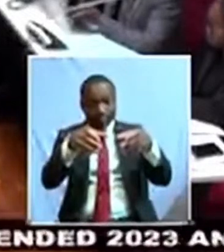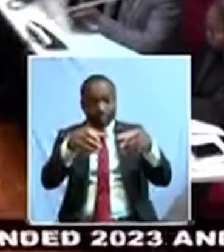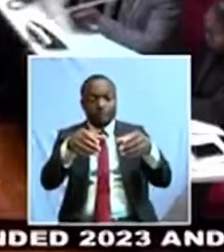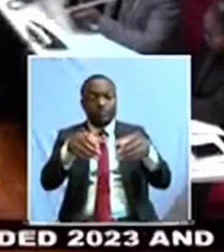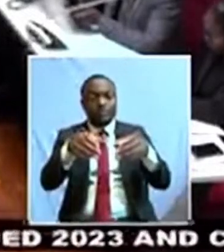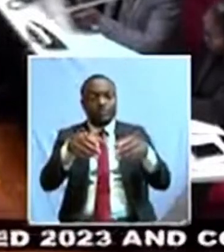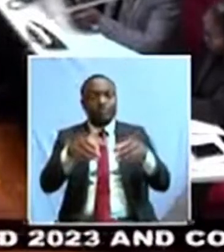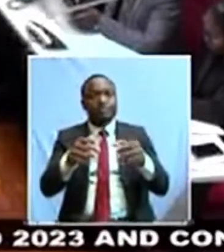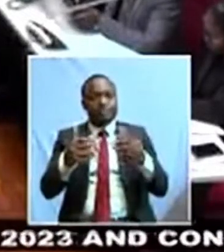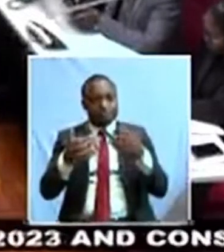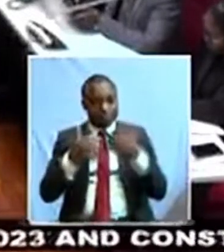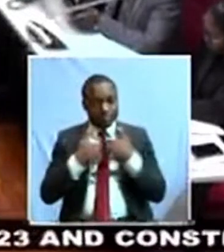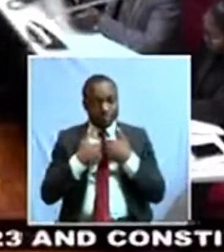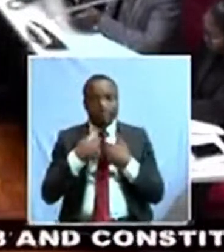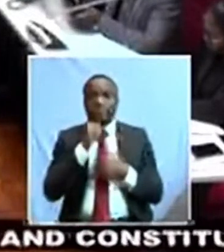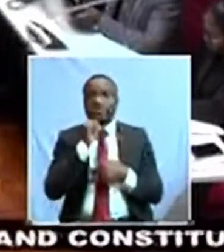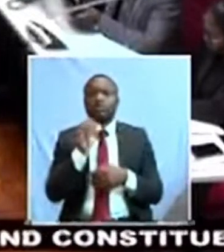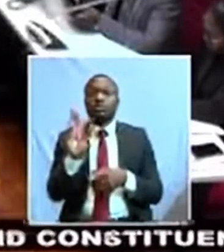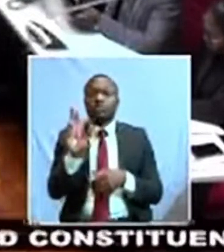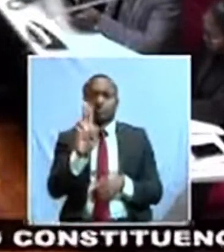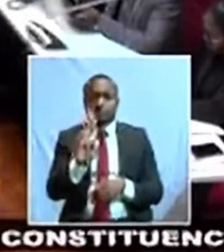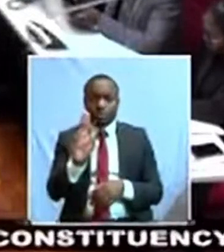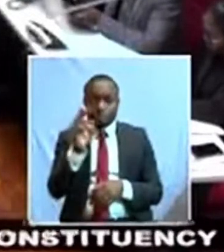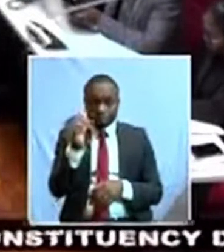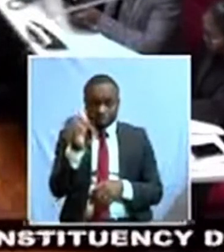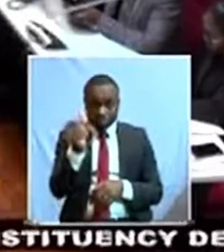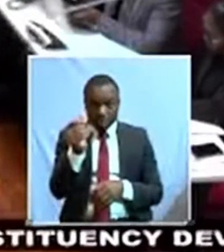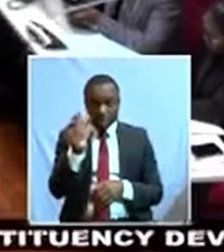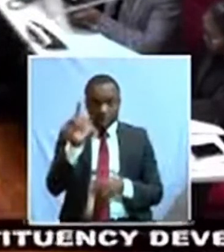that they had unspent funds of